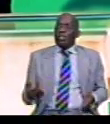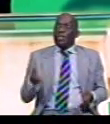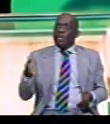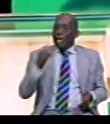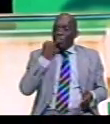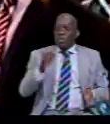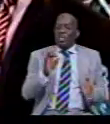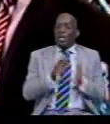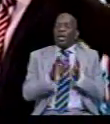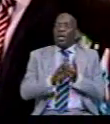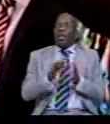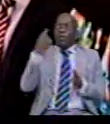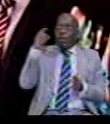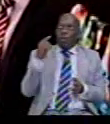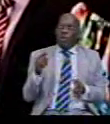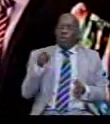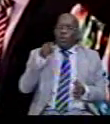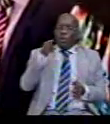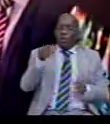You cannot die now.